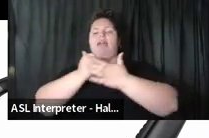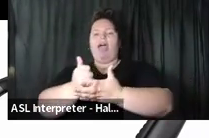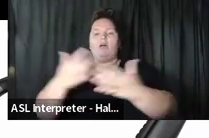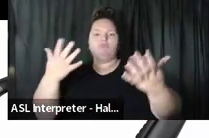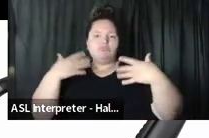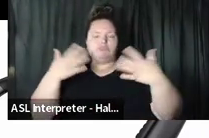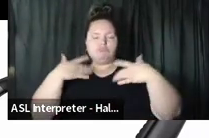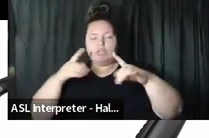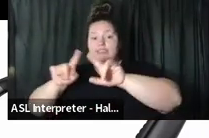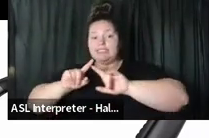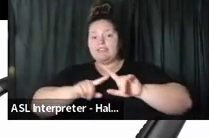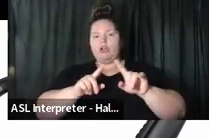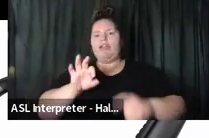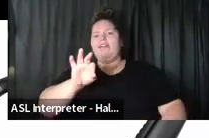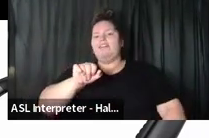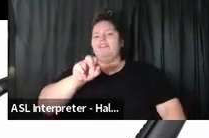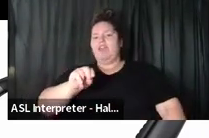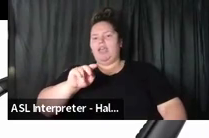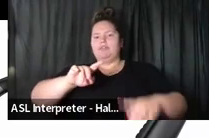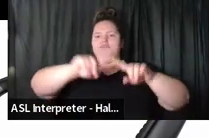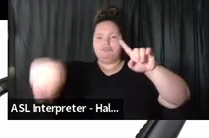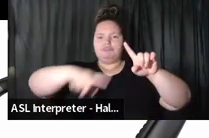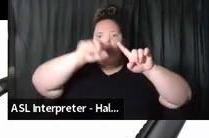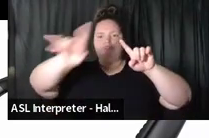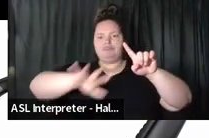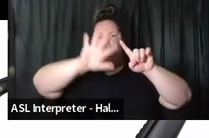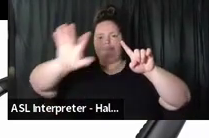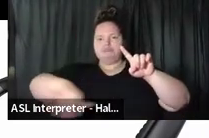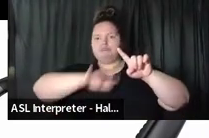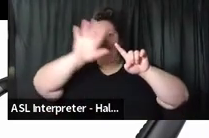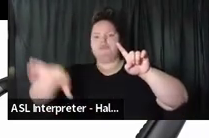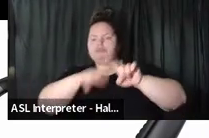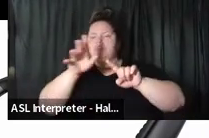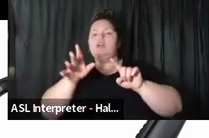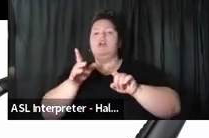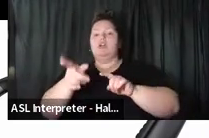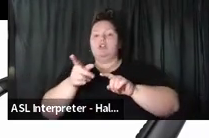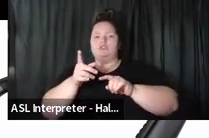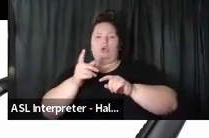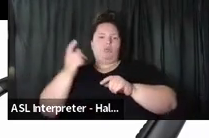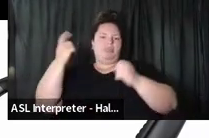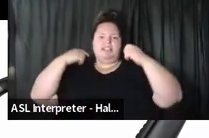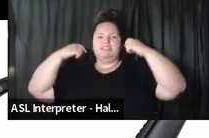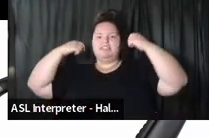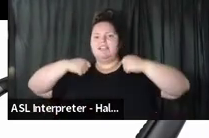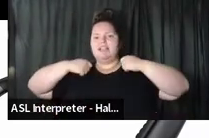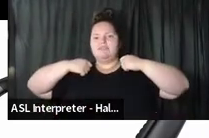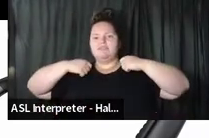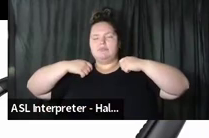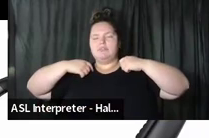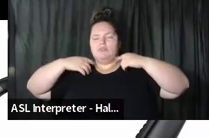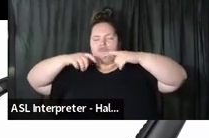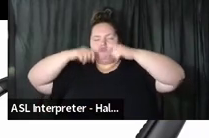portable fans. The ones that we have on the screen is just a neck fan. So you'll just wrap it around your neck, hit the power button, and it will just